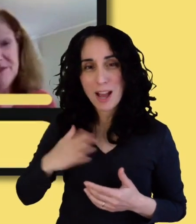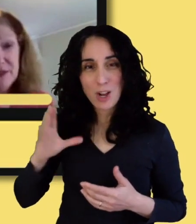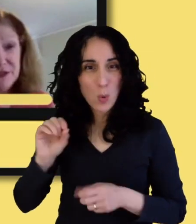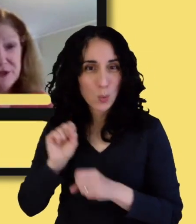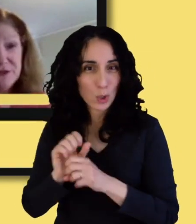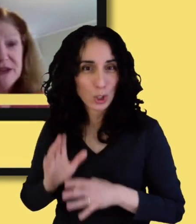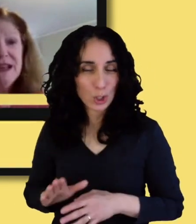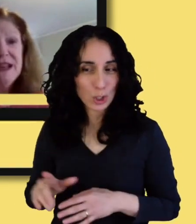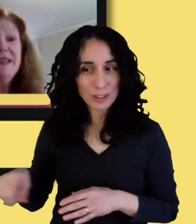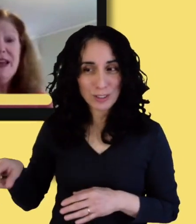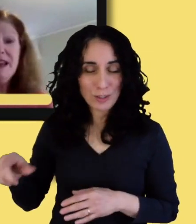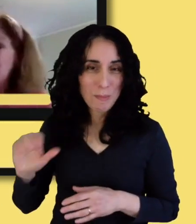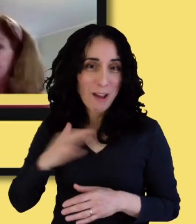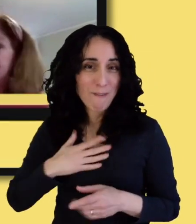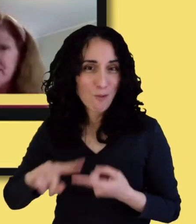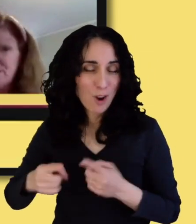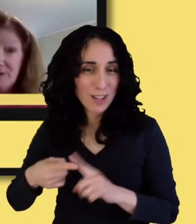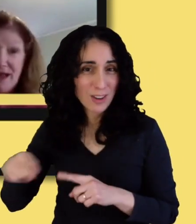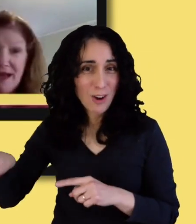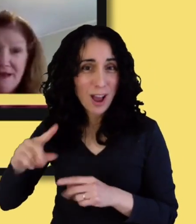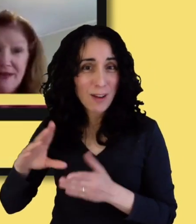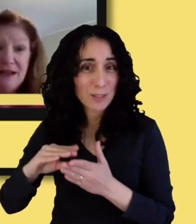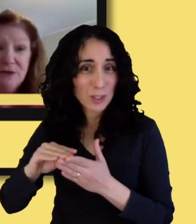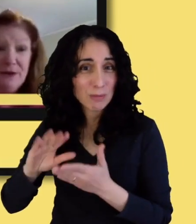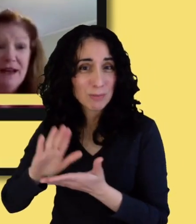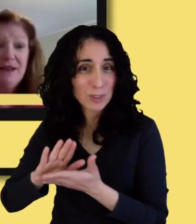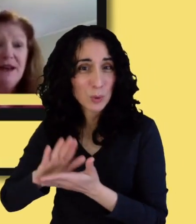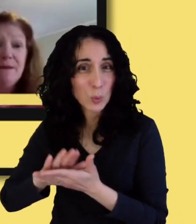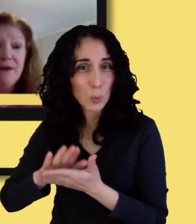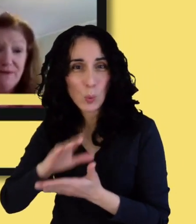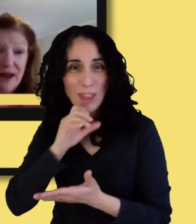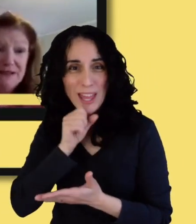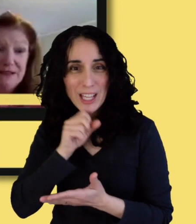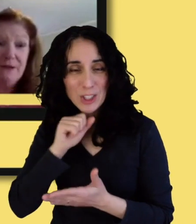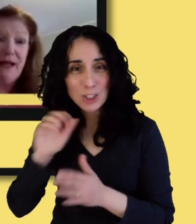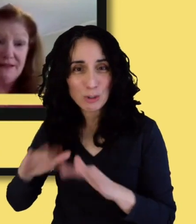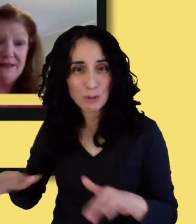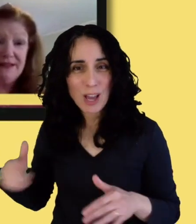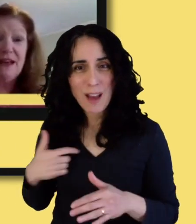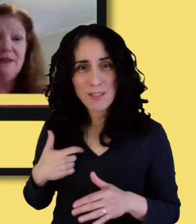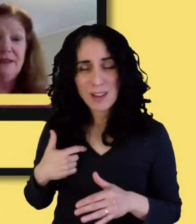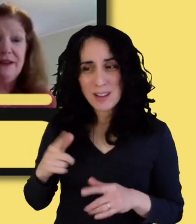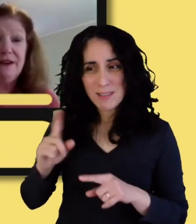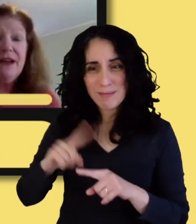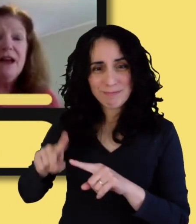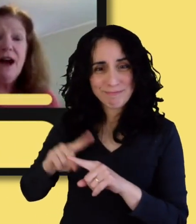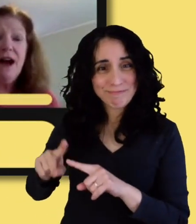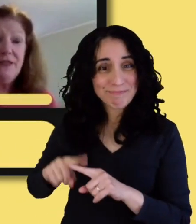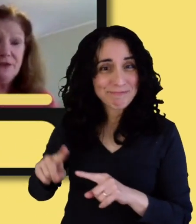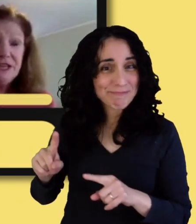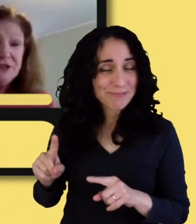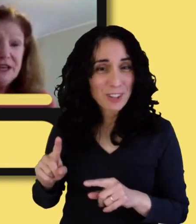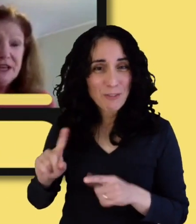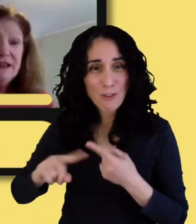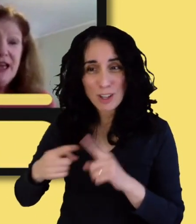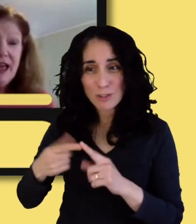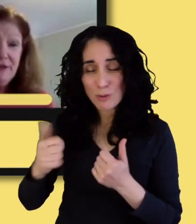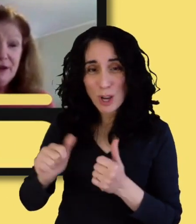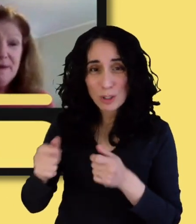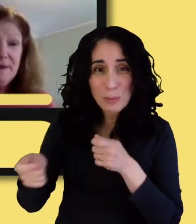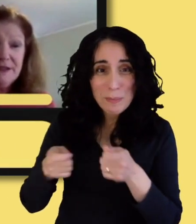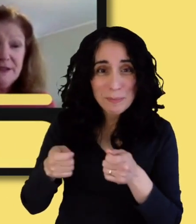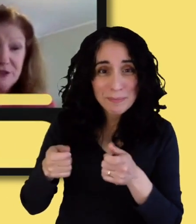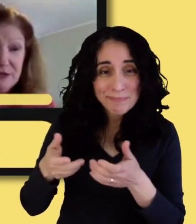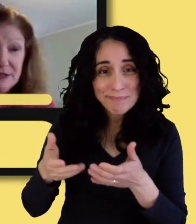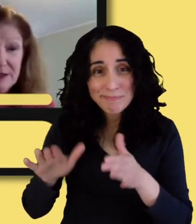have school-age children, that is one piece I don't have. And I do have a number of friends that are balancing not only their teaching and